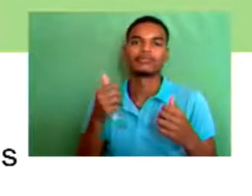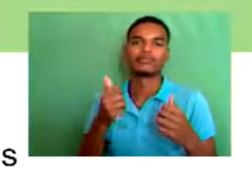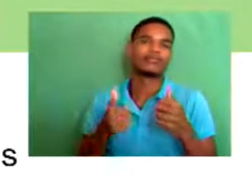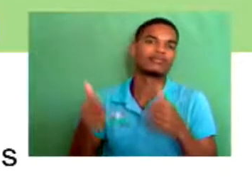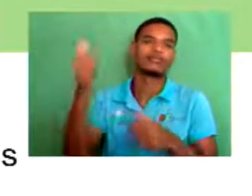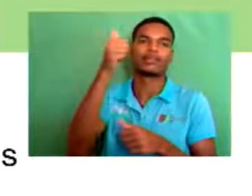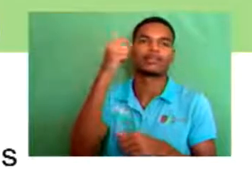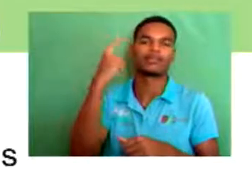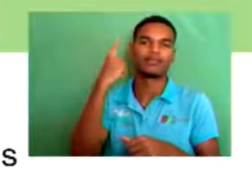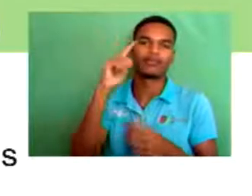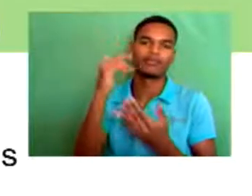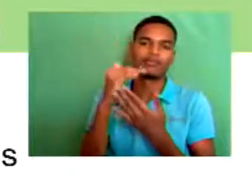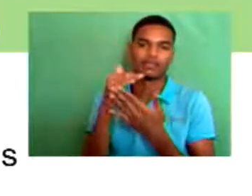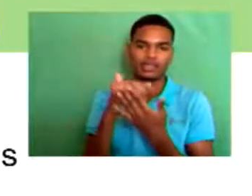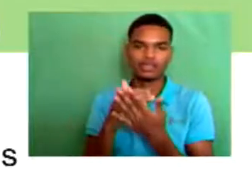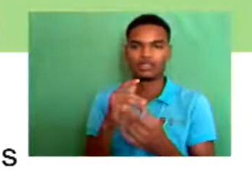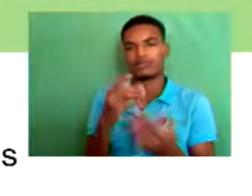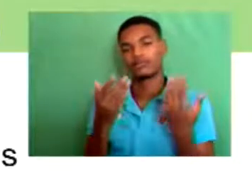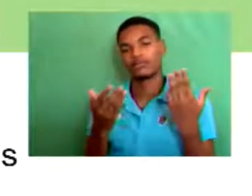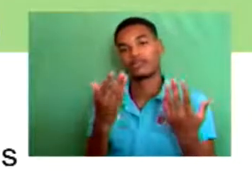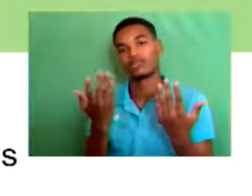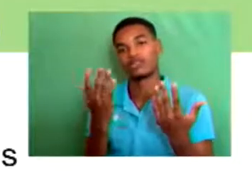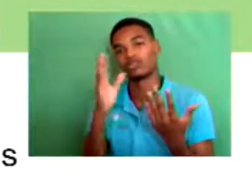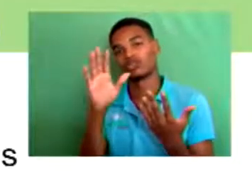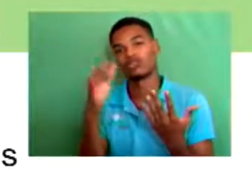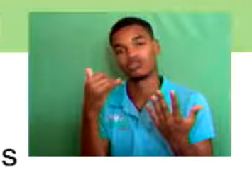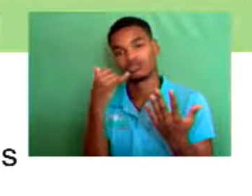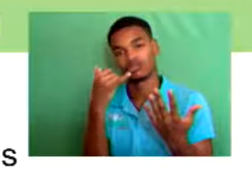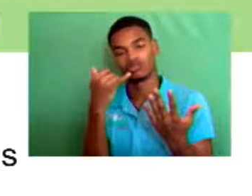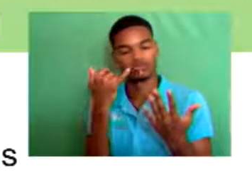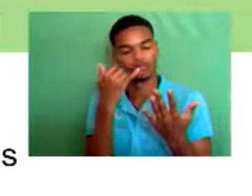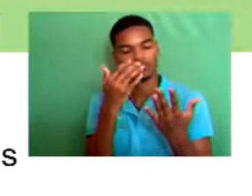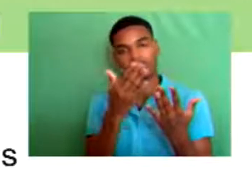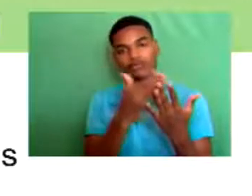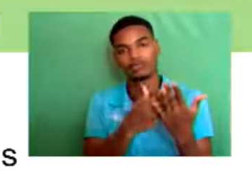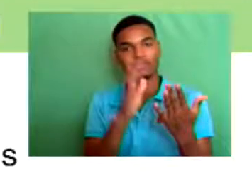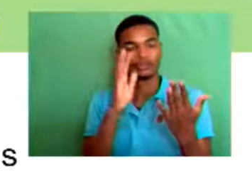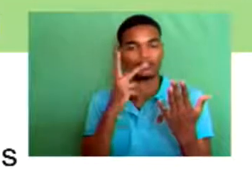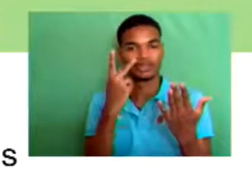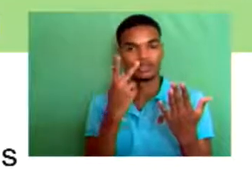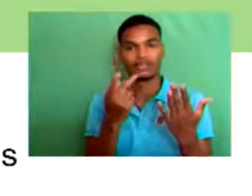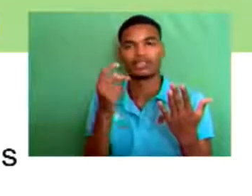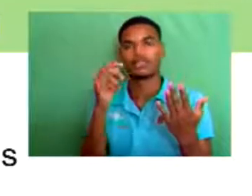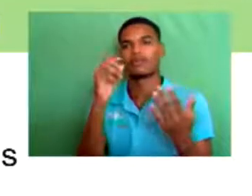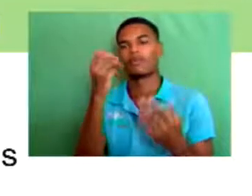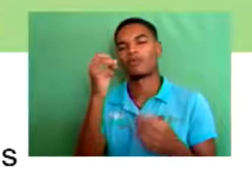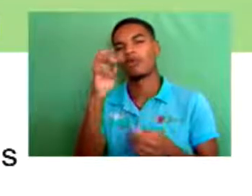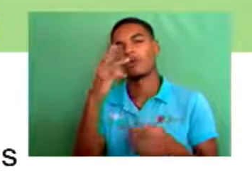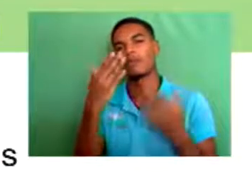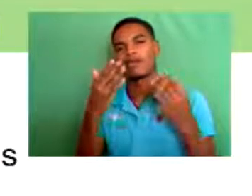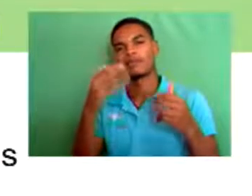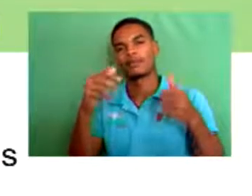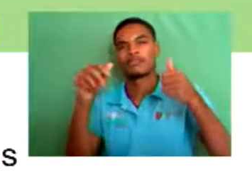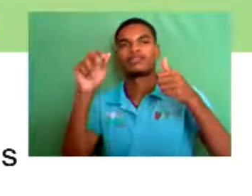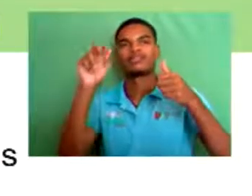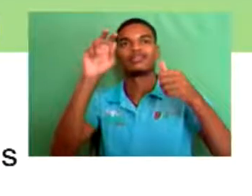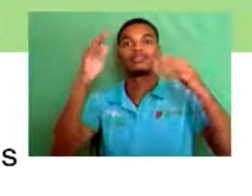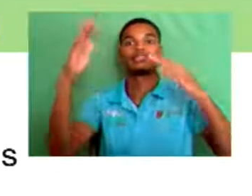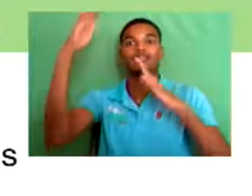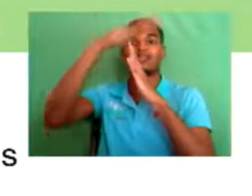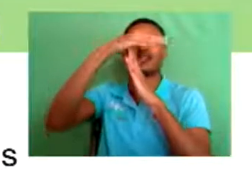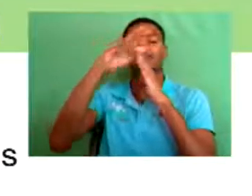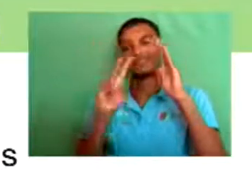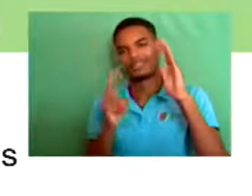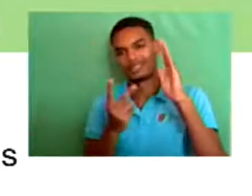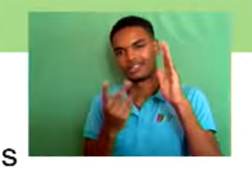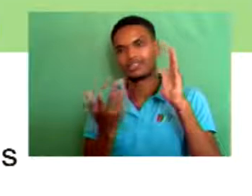entire screen. You may have a priority 1 message, which just a little icon pops up. And if the customer, used to be called